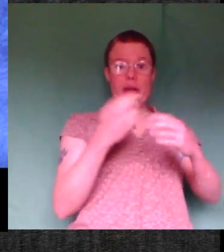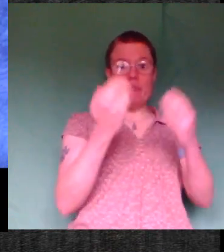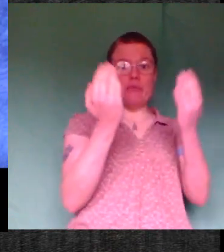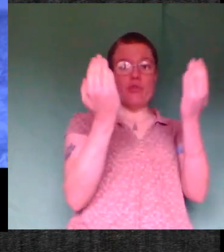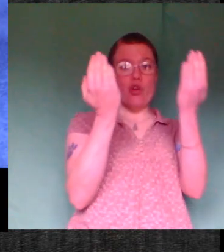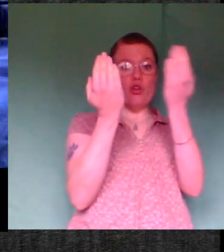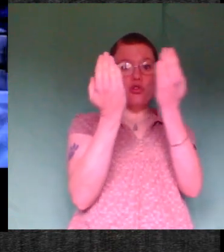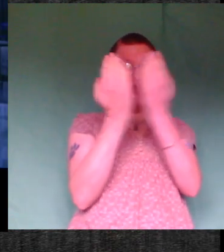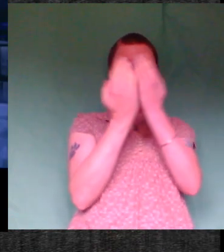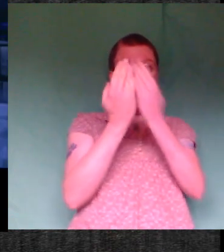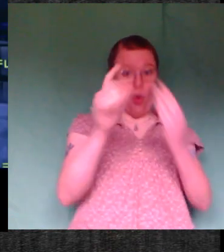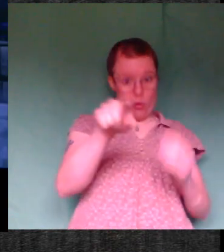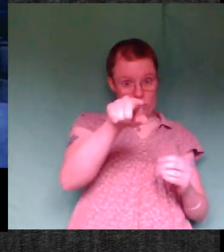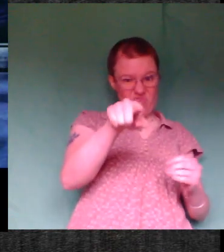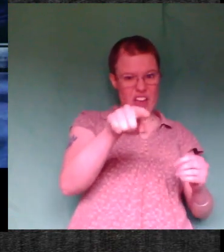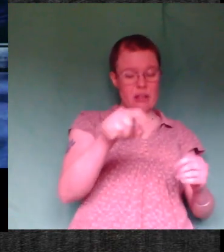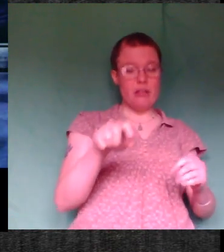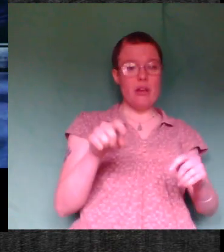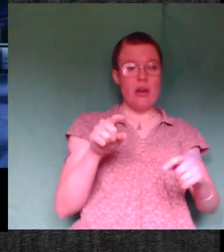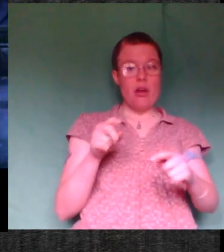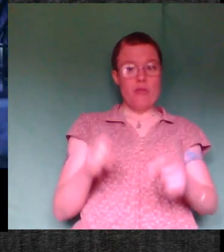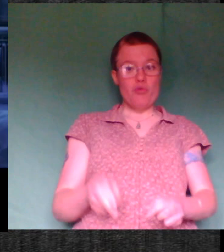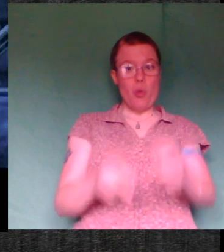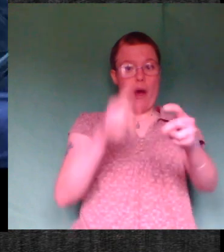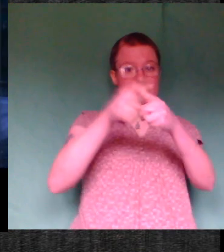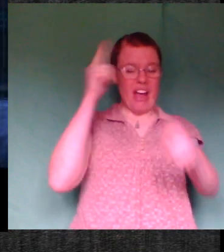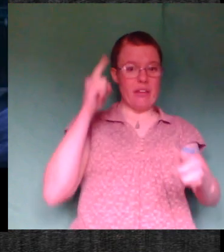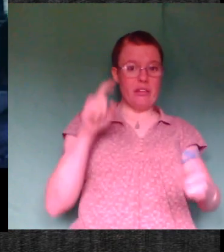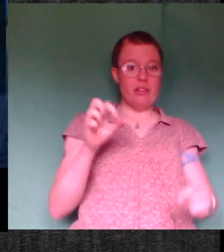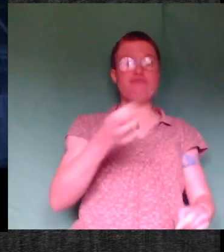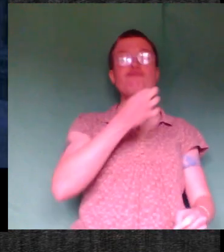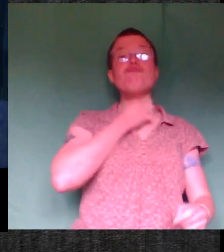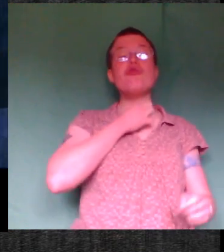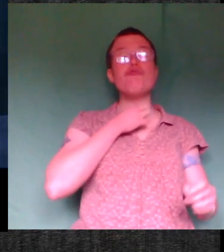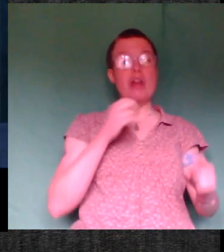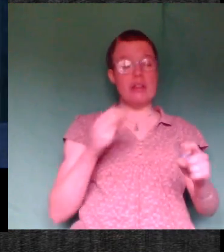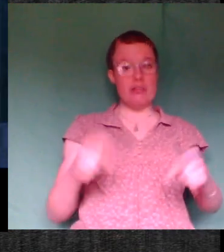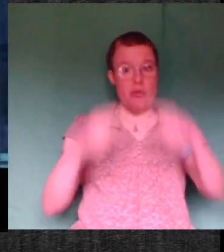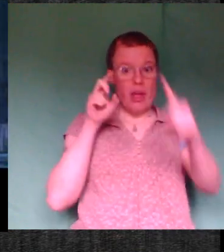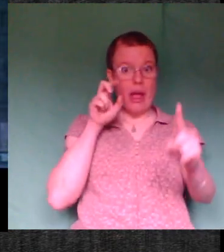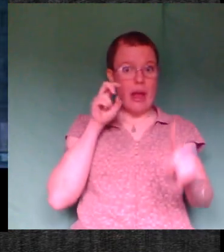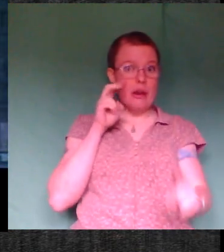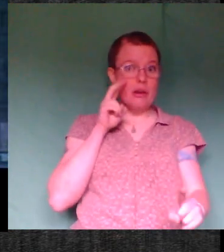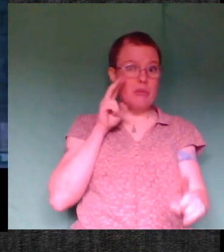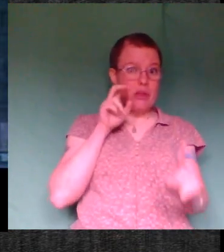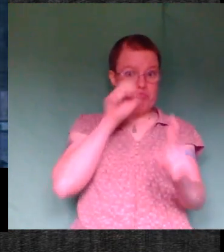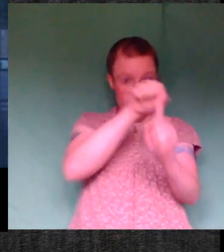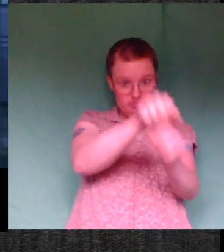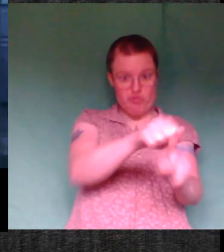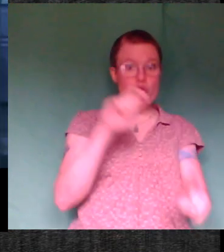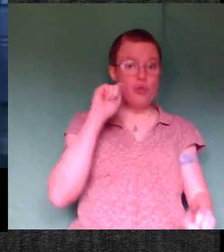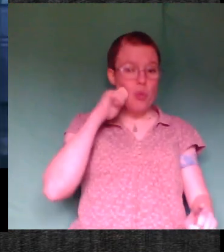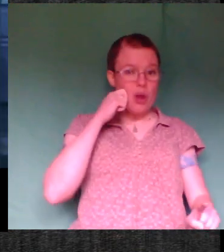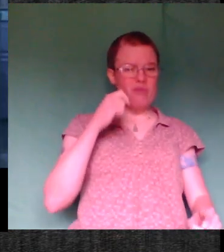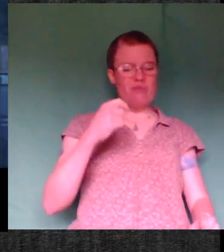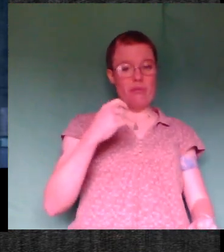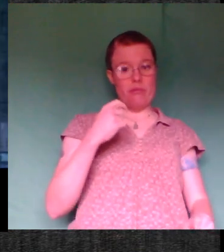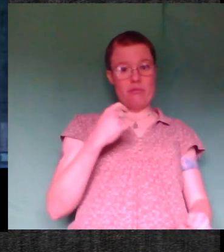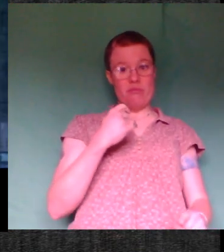It's the fastest way, but there's too much risk of being spotted by the enemy. I can't just knock on the door and ask them to let me